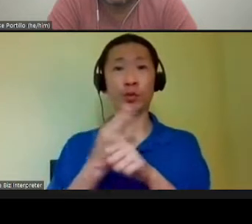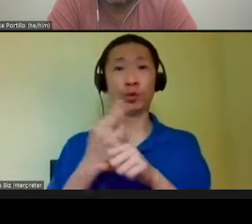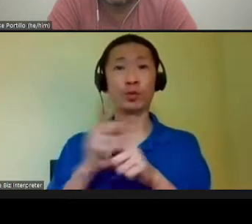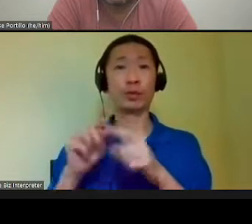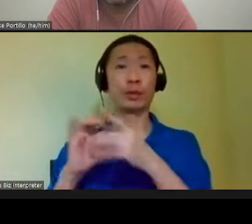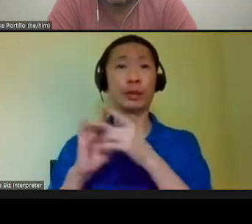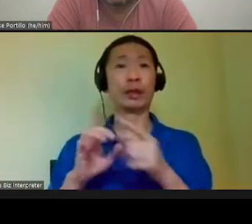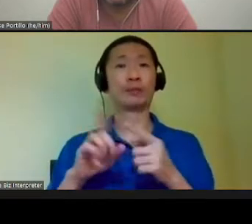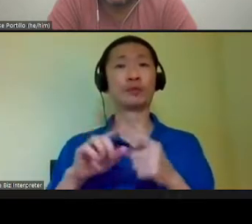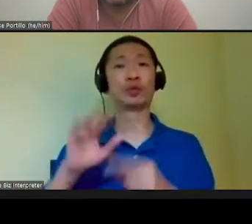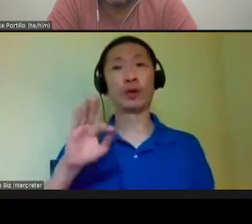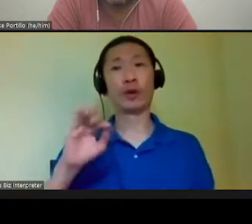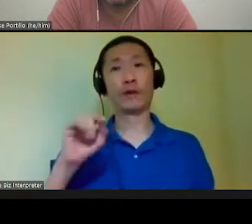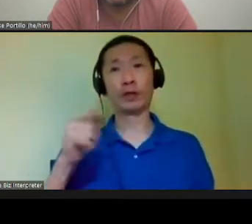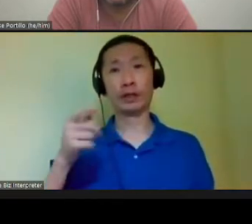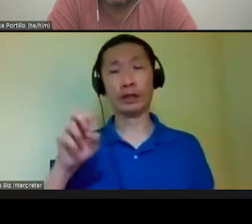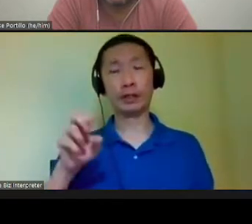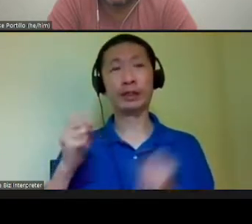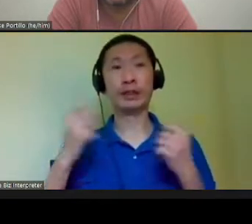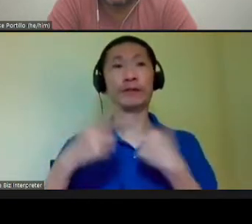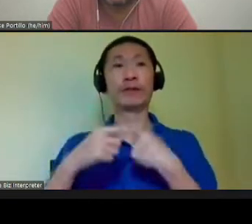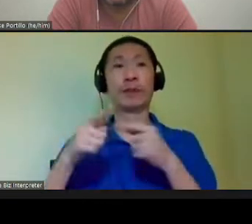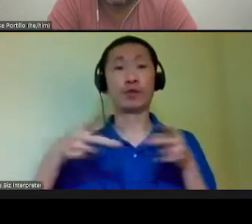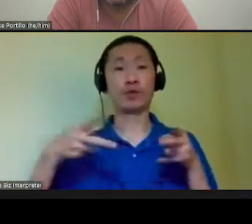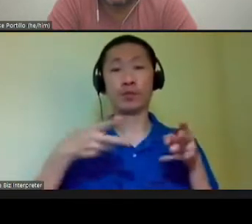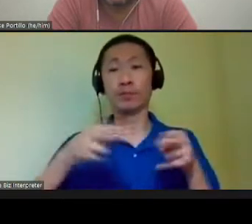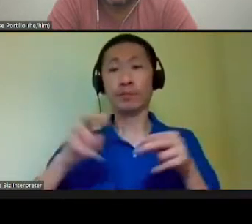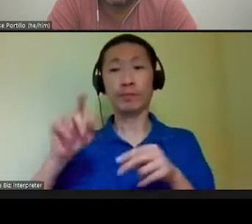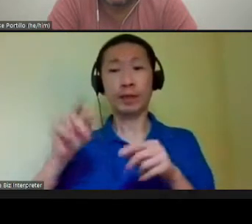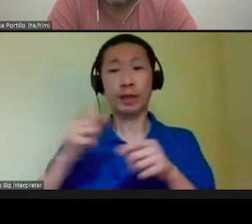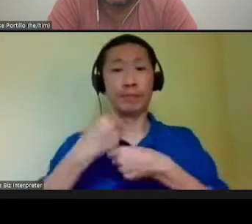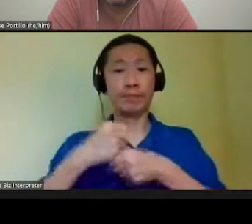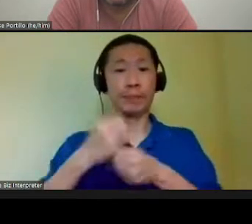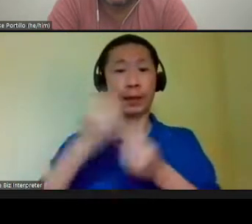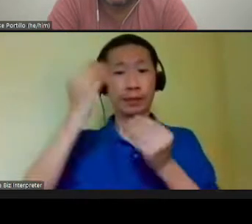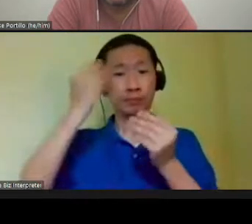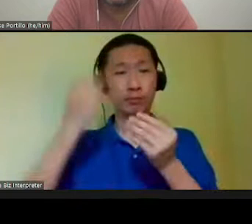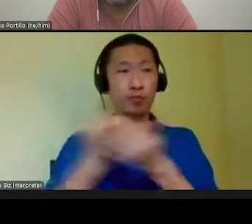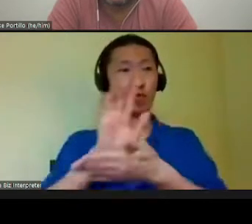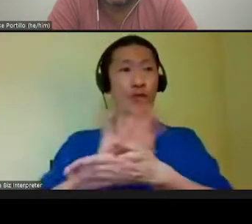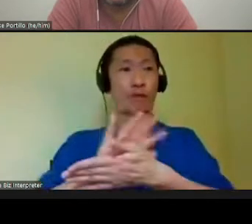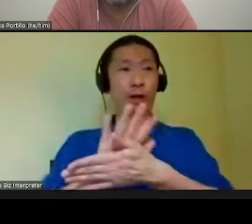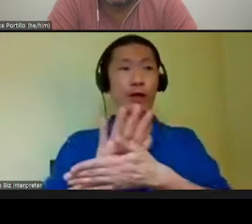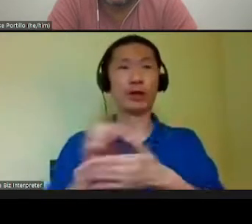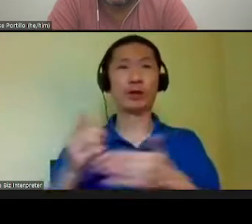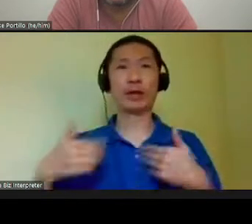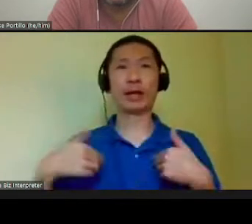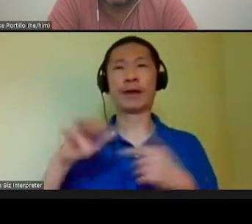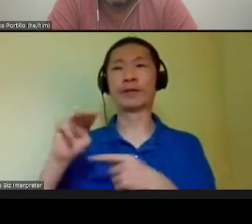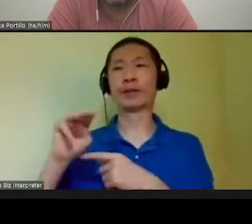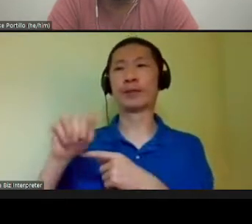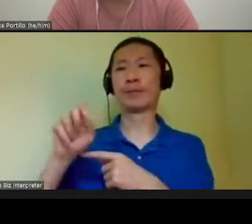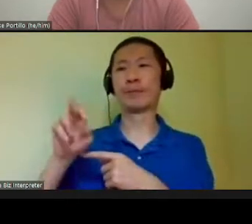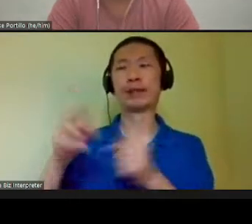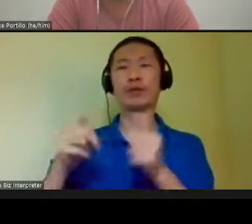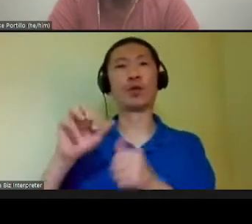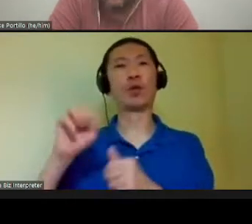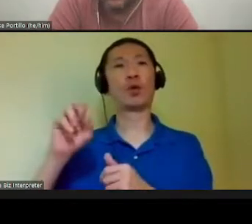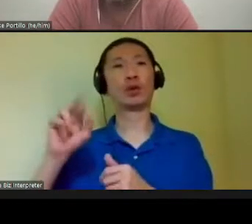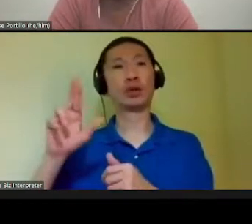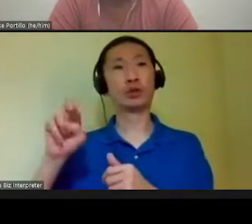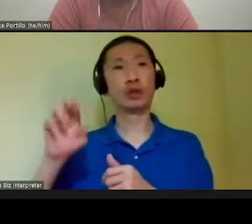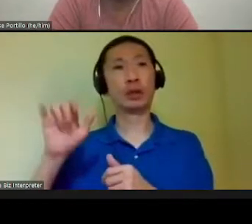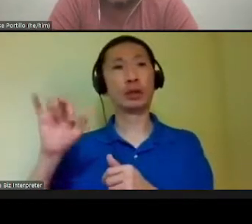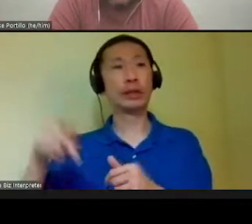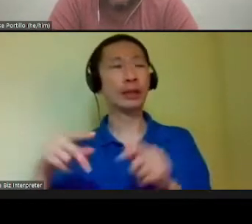to footage. There's a lot of the time when you're editing and creating content, there's like the like master or the source clip, and then